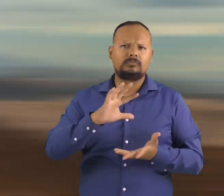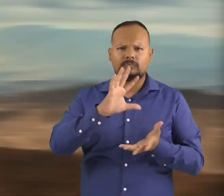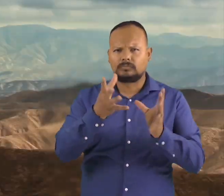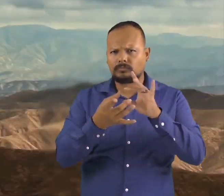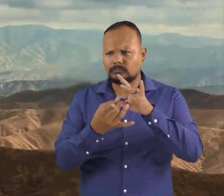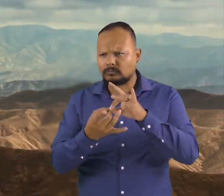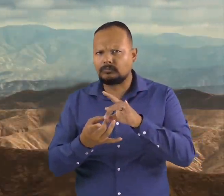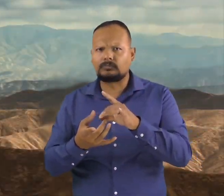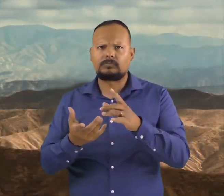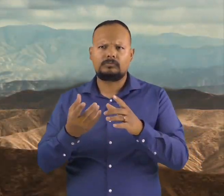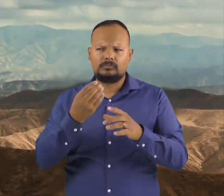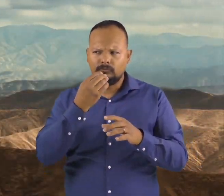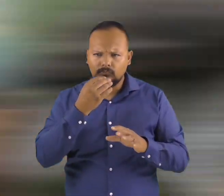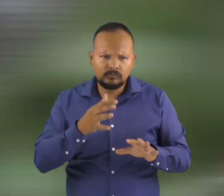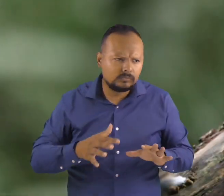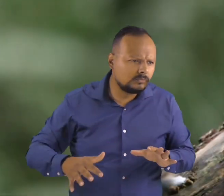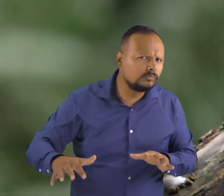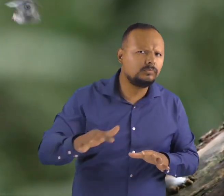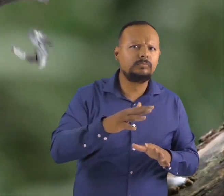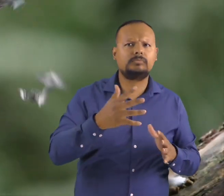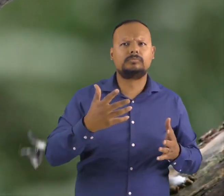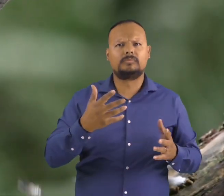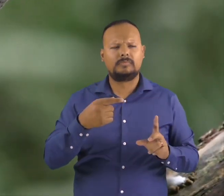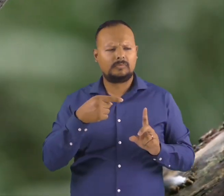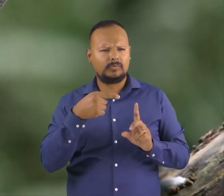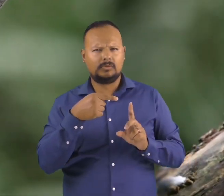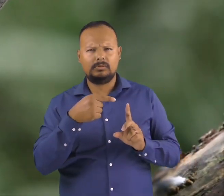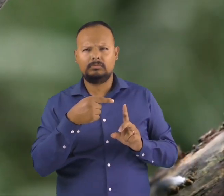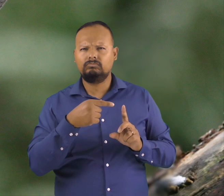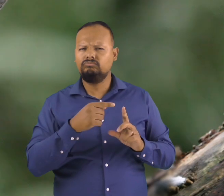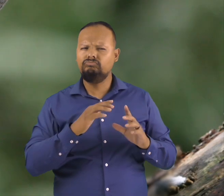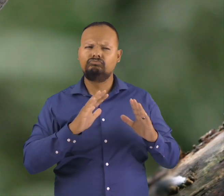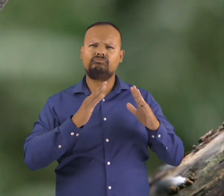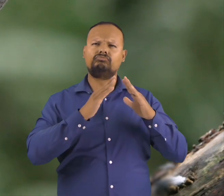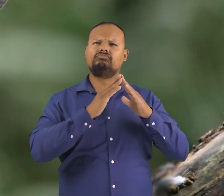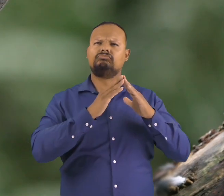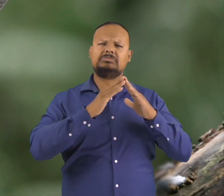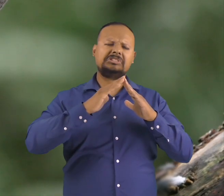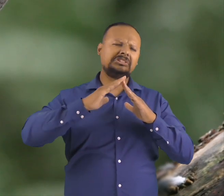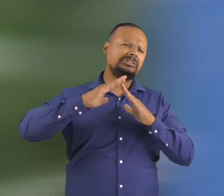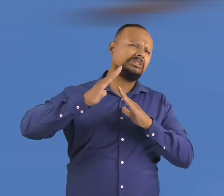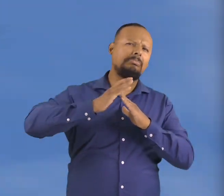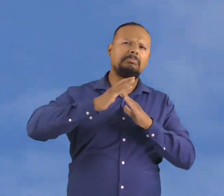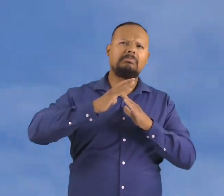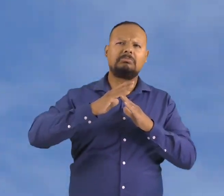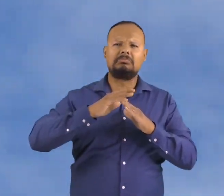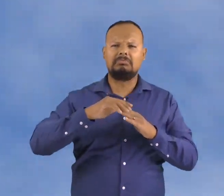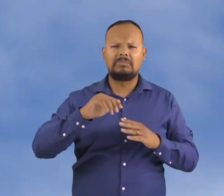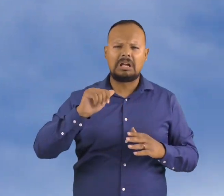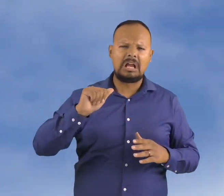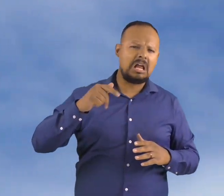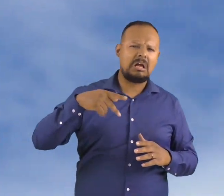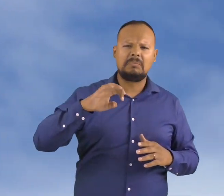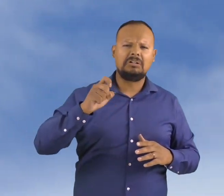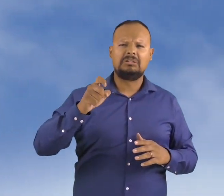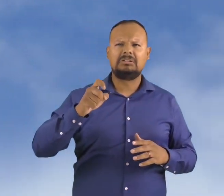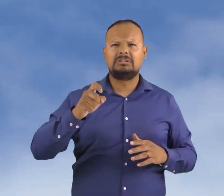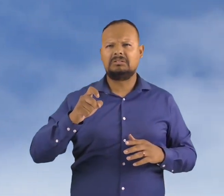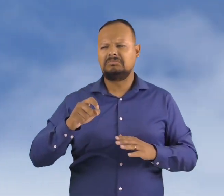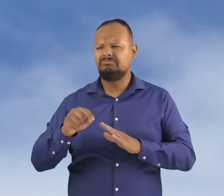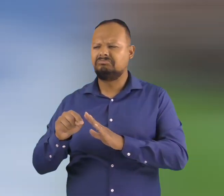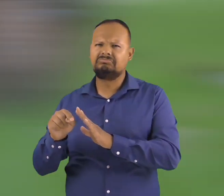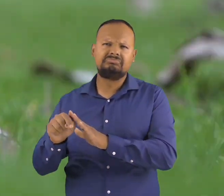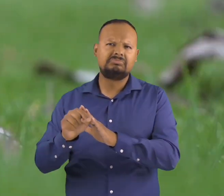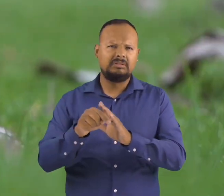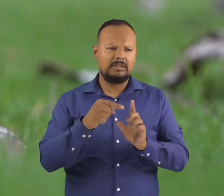local ecosystems. Because they are apex predators, hawks help to control the population of small